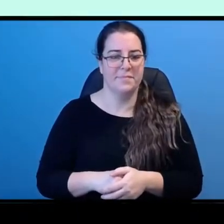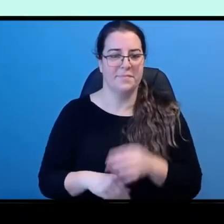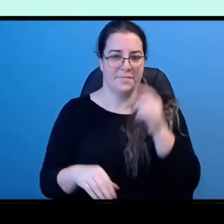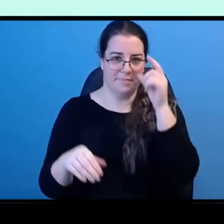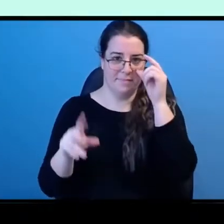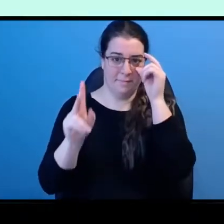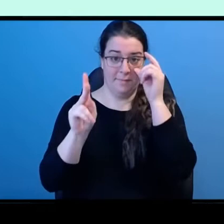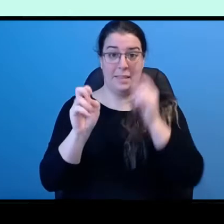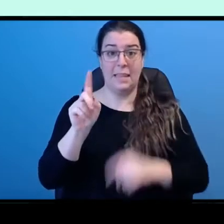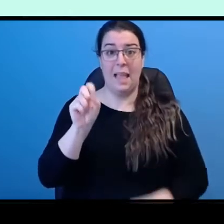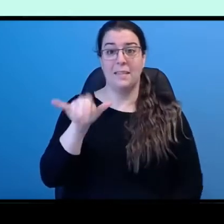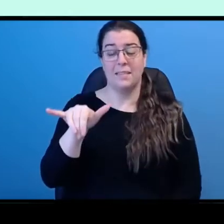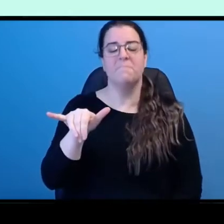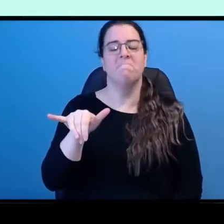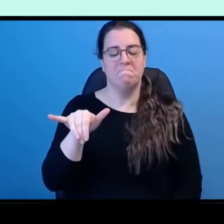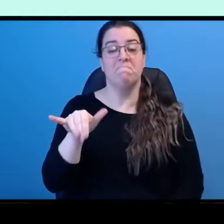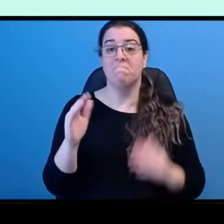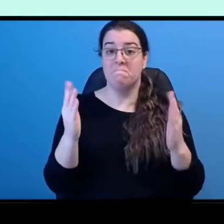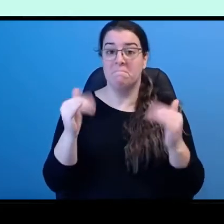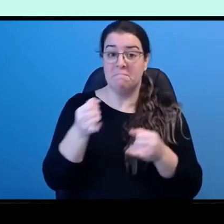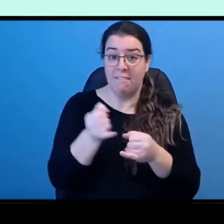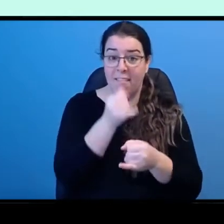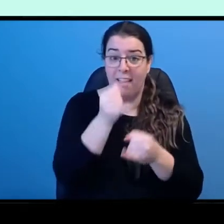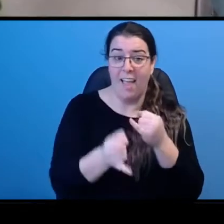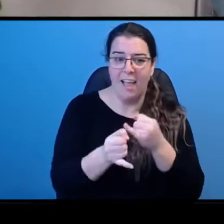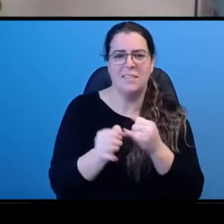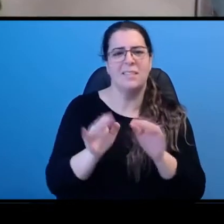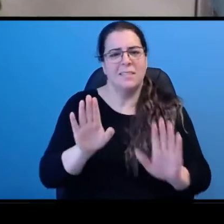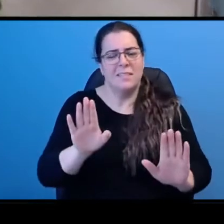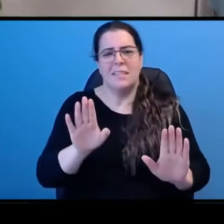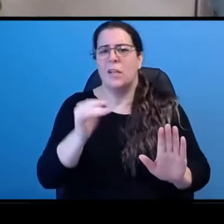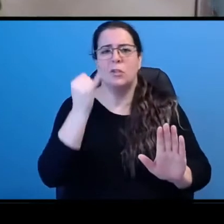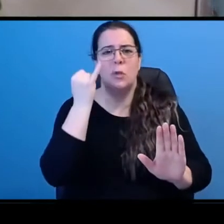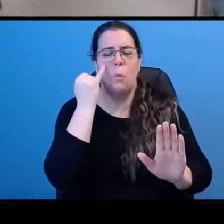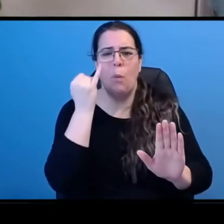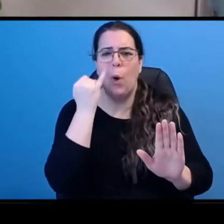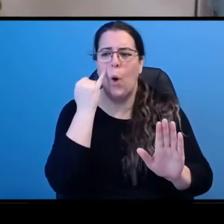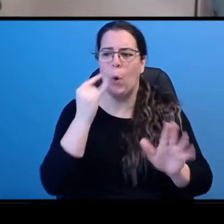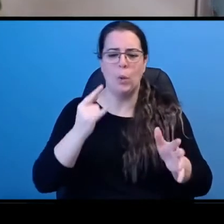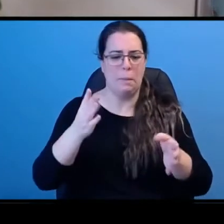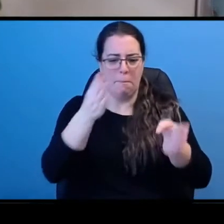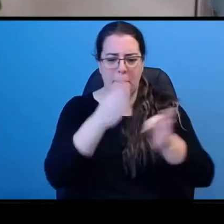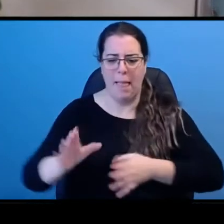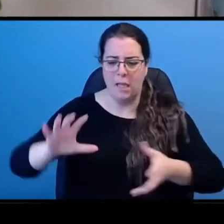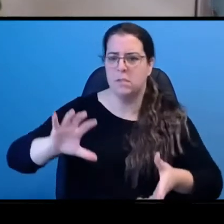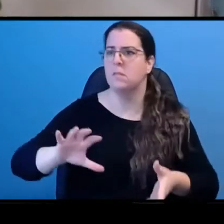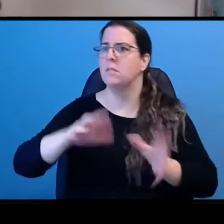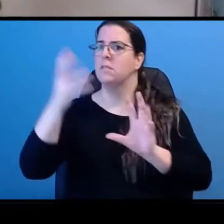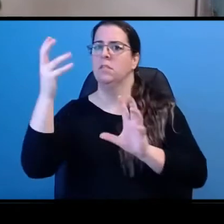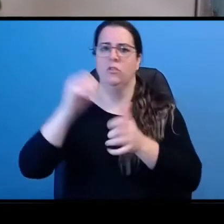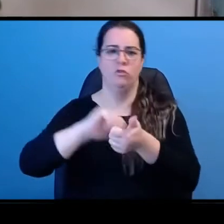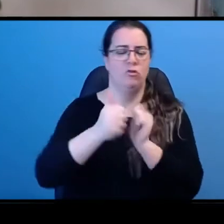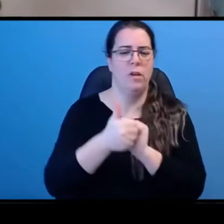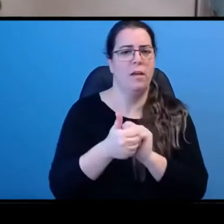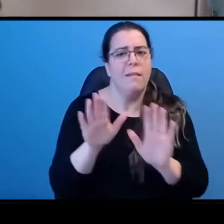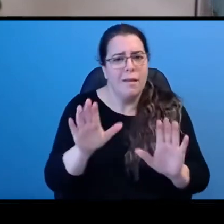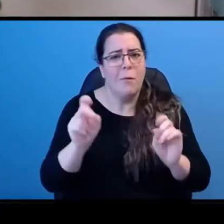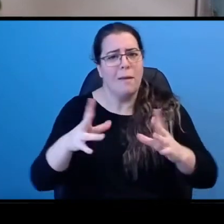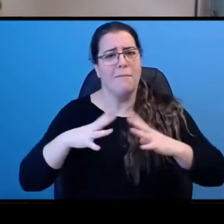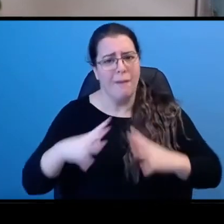been a year of a humongous change and sort of revisit,